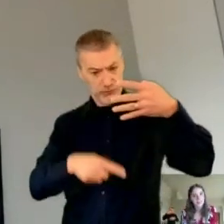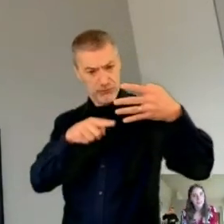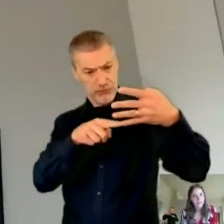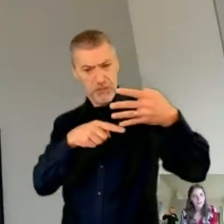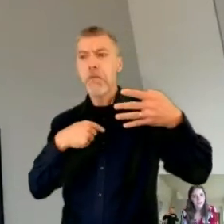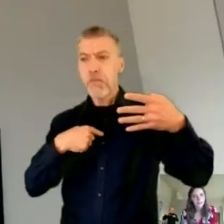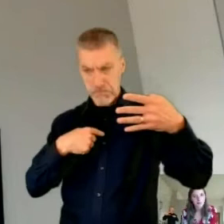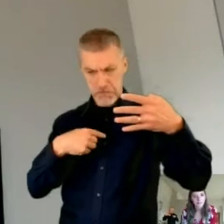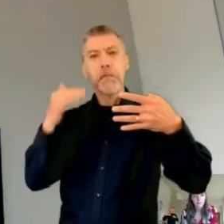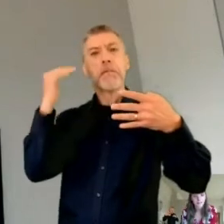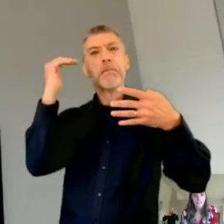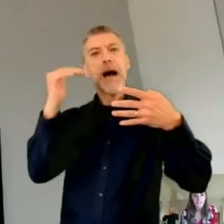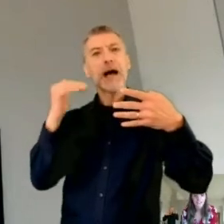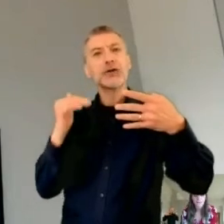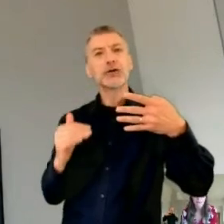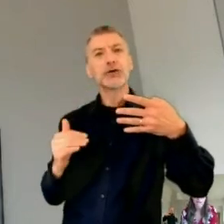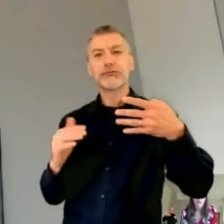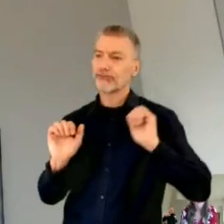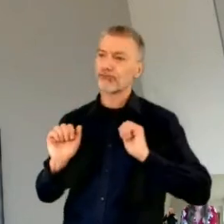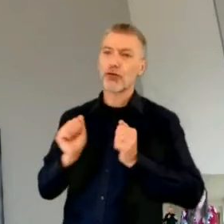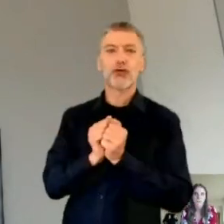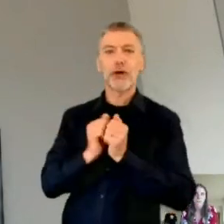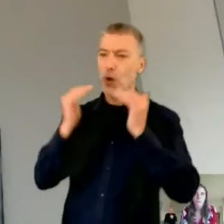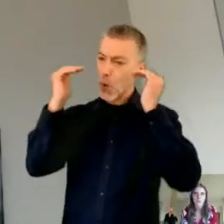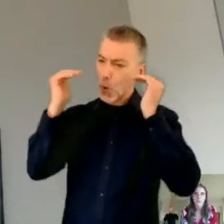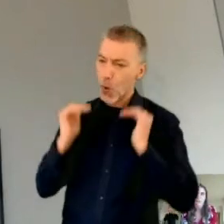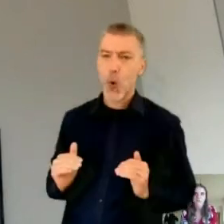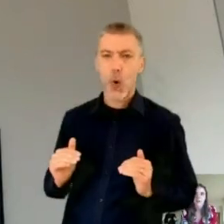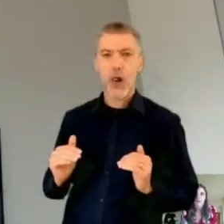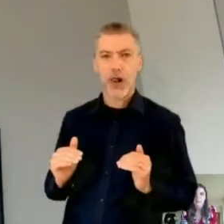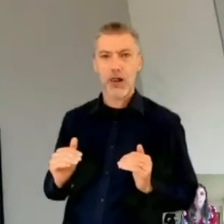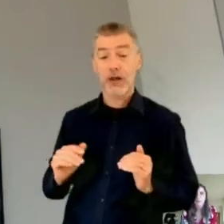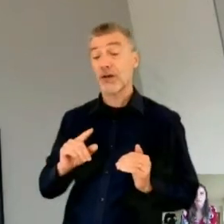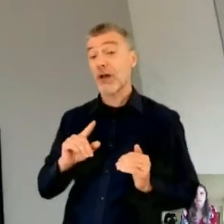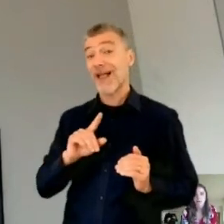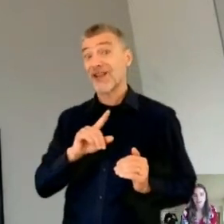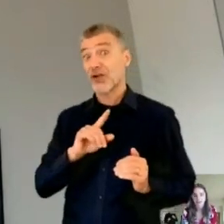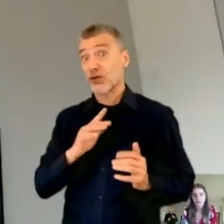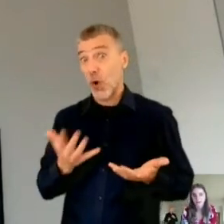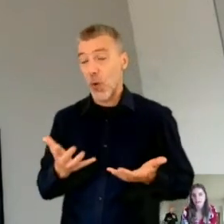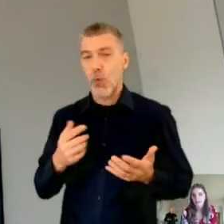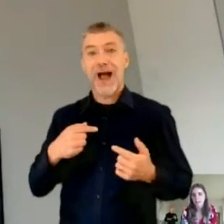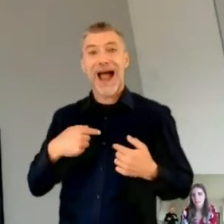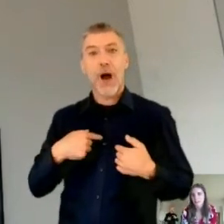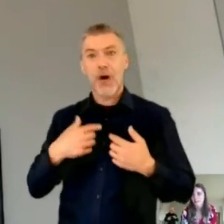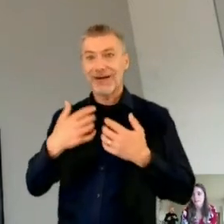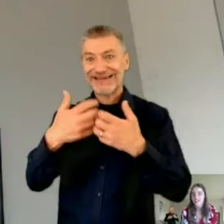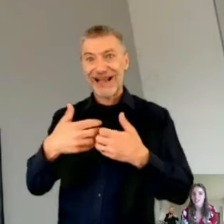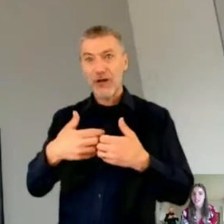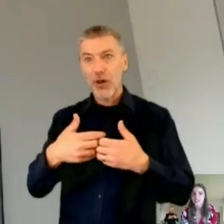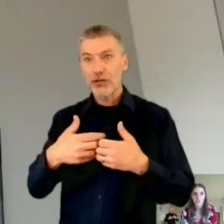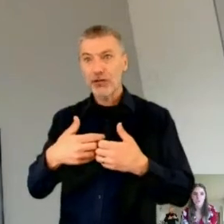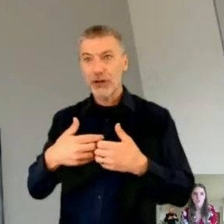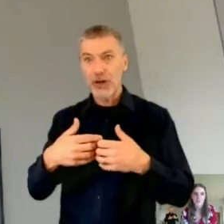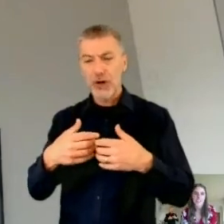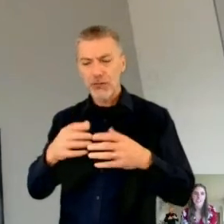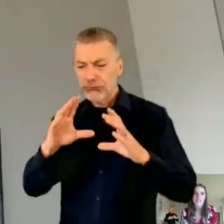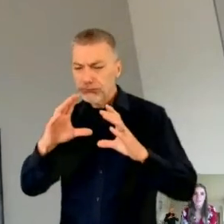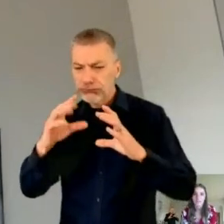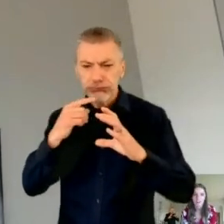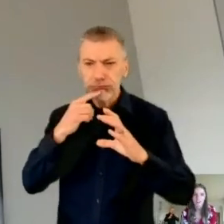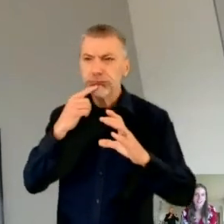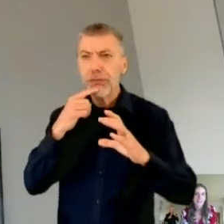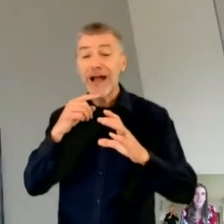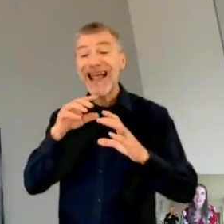technology solutions that we provide also try and incorporate all of these much broader goals. So that's things like ending poverty,